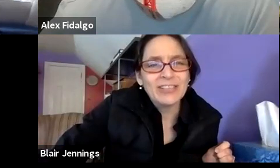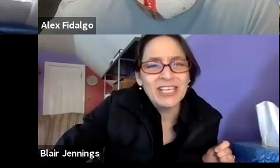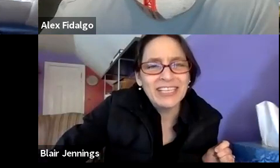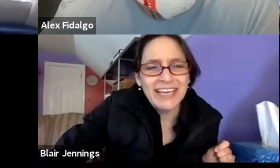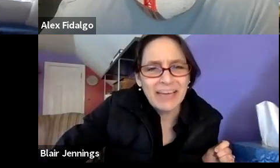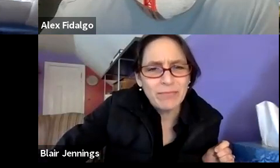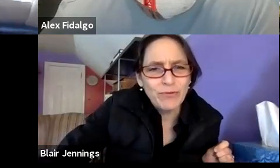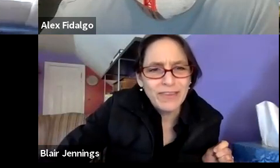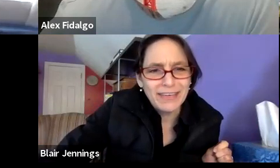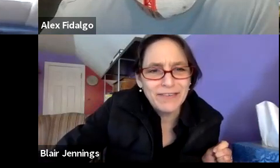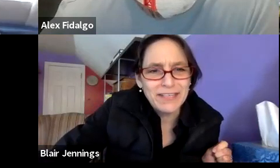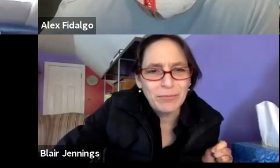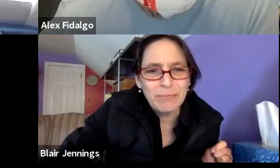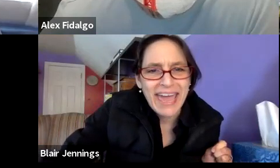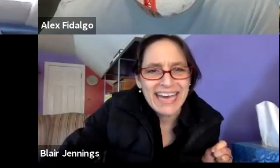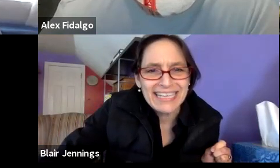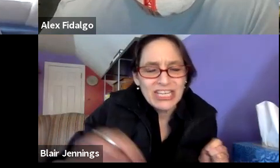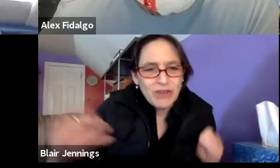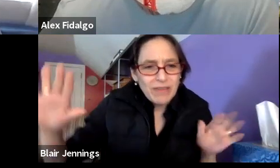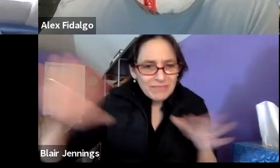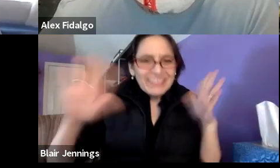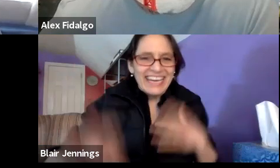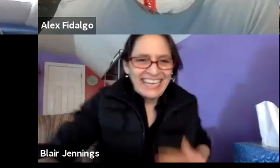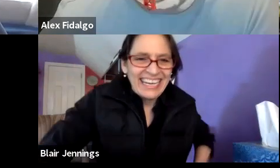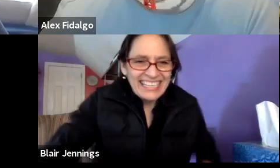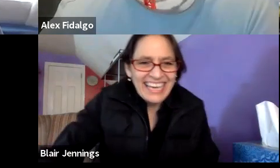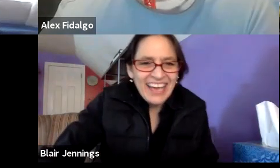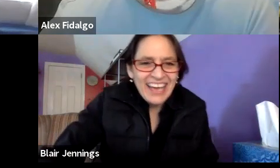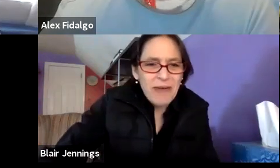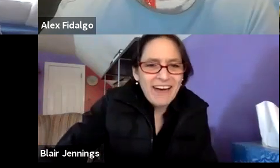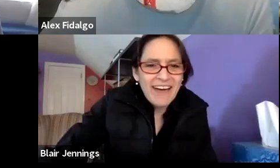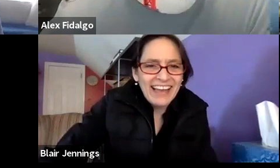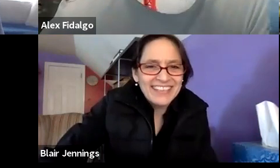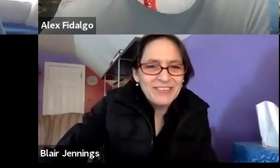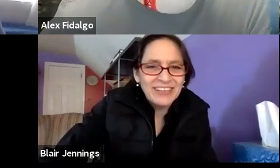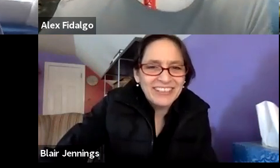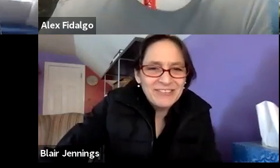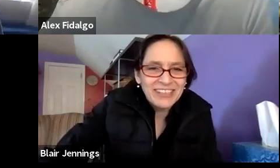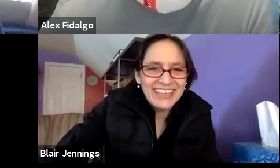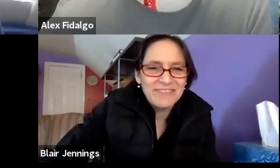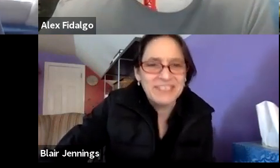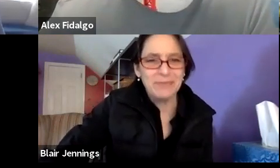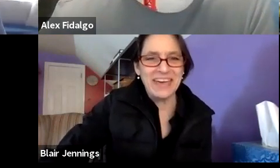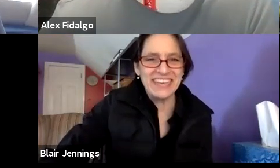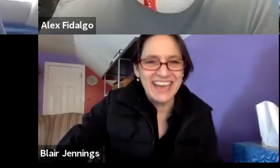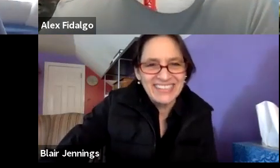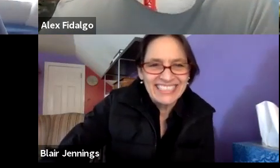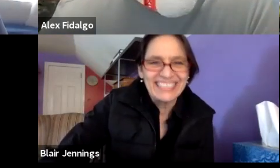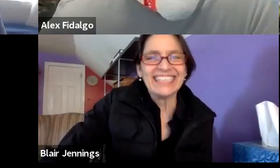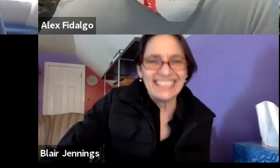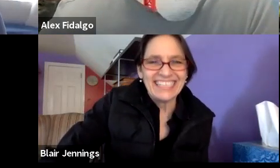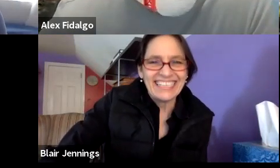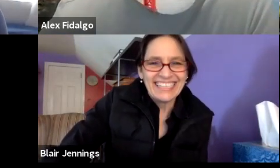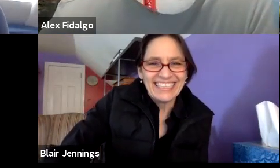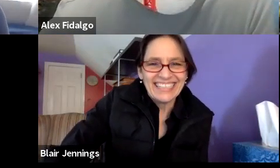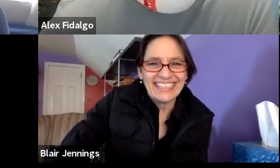It looks a little like that movie, The Invisible Man. I know, huh? Oh wow, Alex, you look like the Invisible Man. Because if you